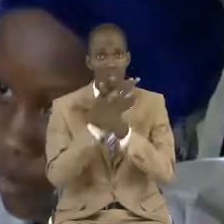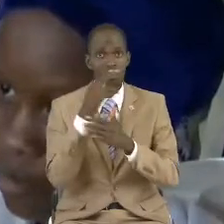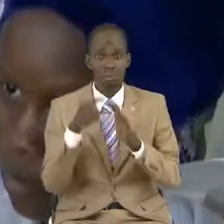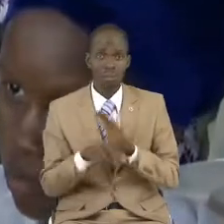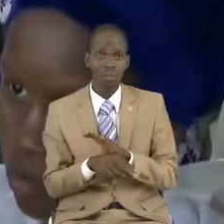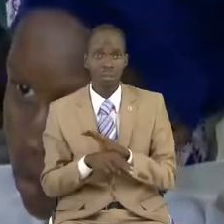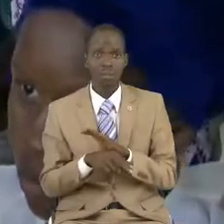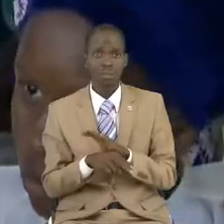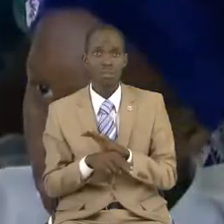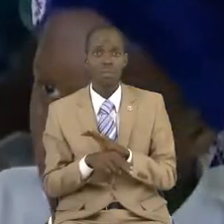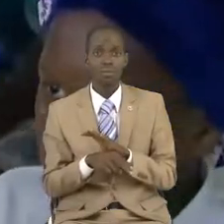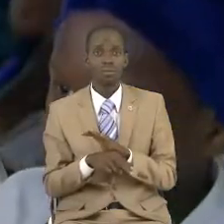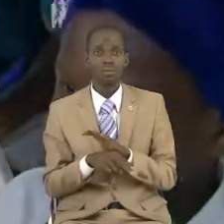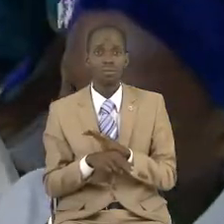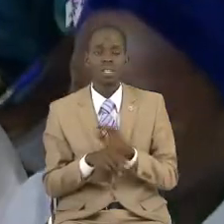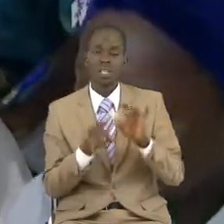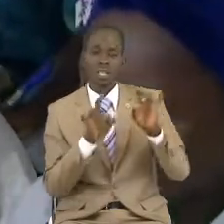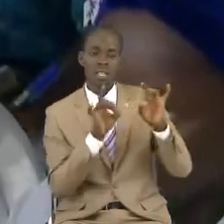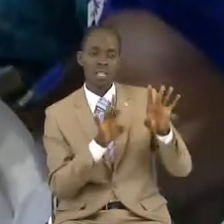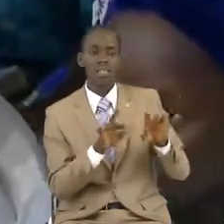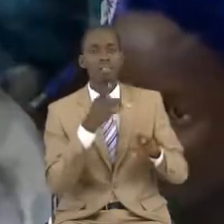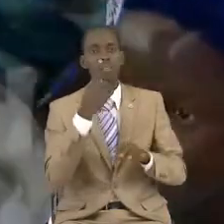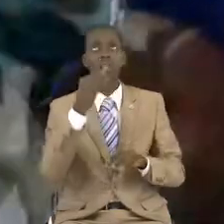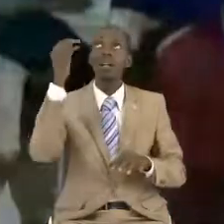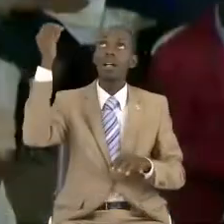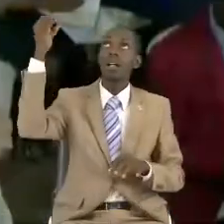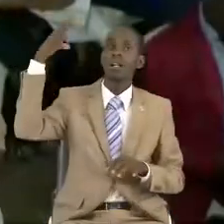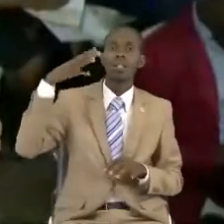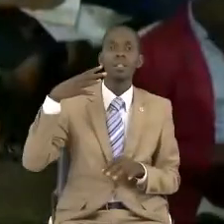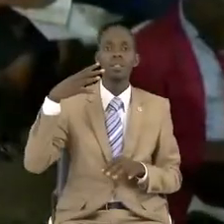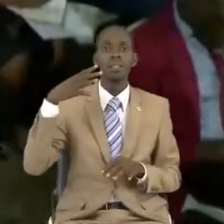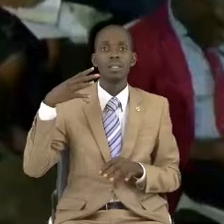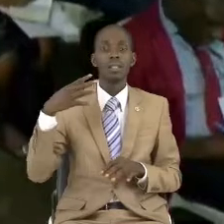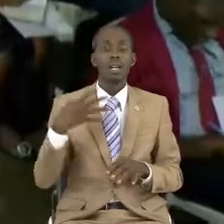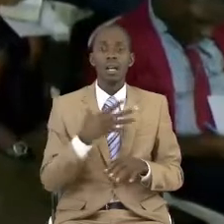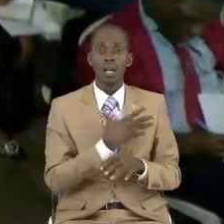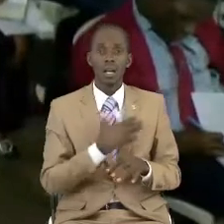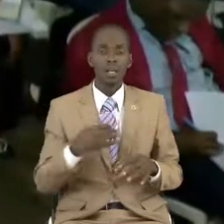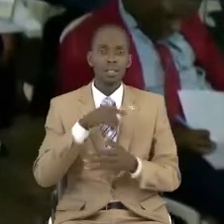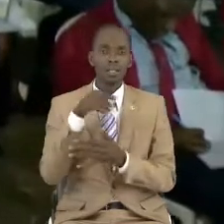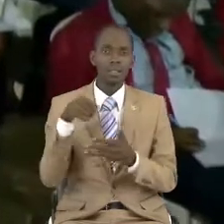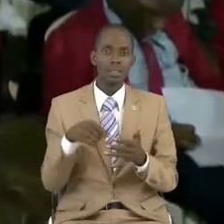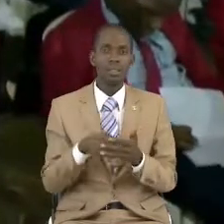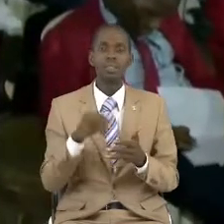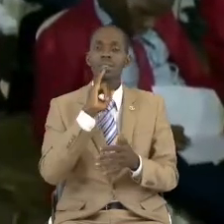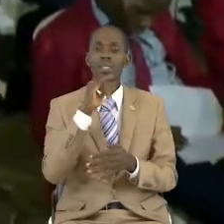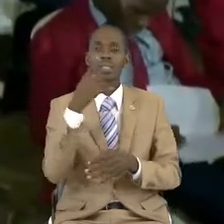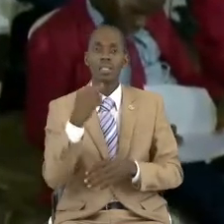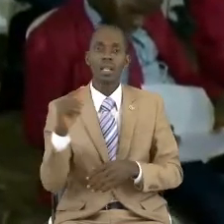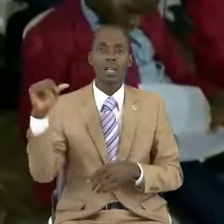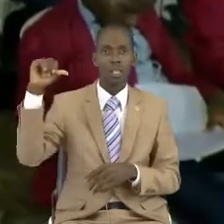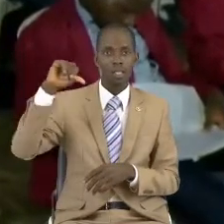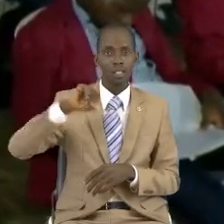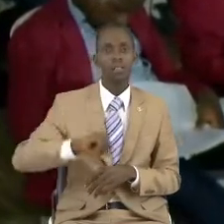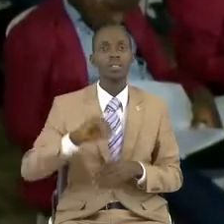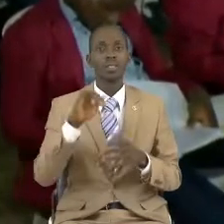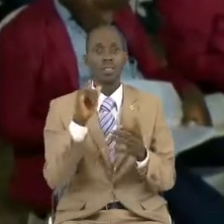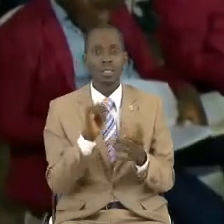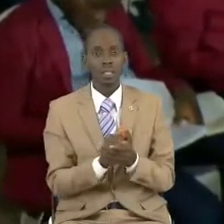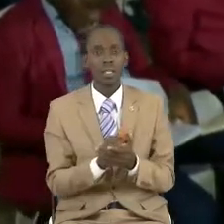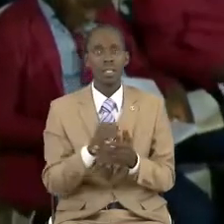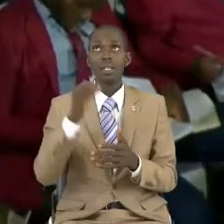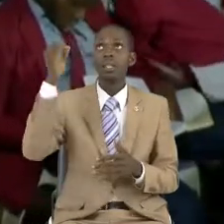hates the light and this is the condemnation that light is